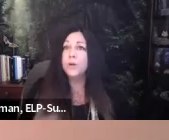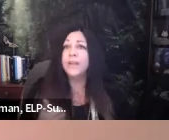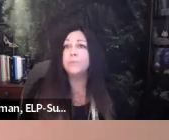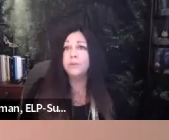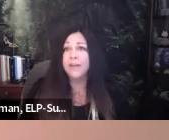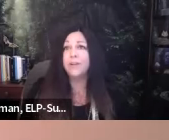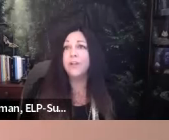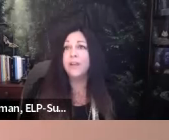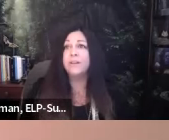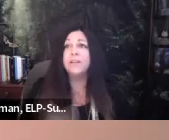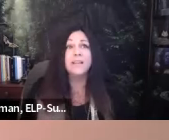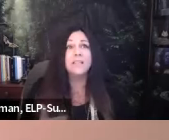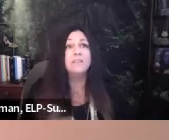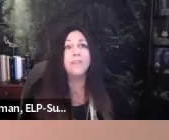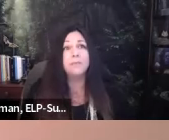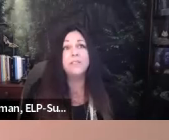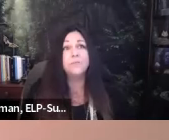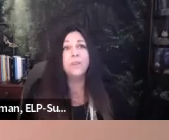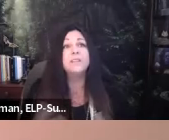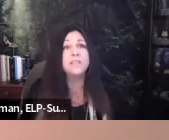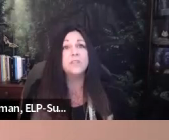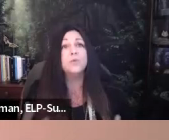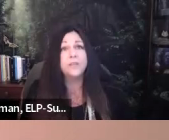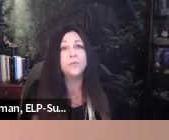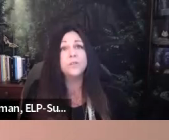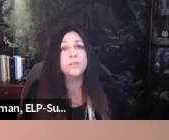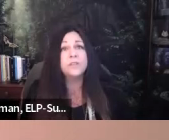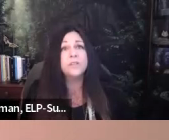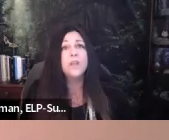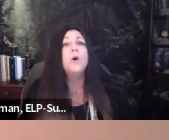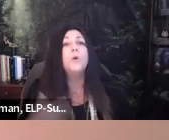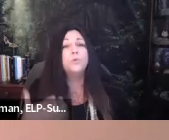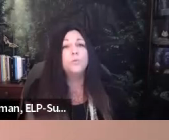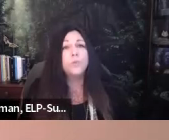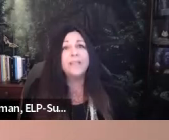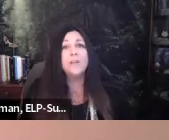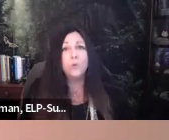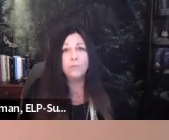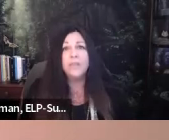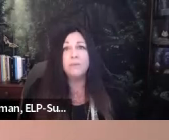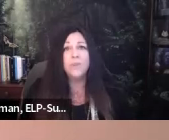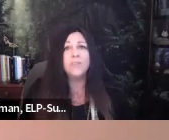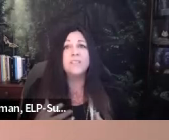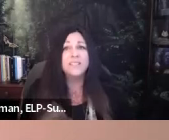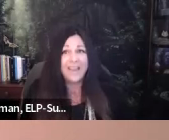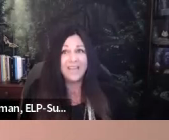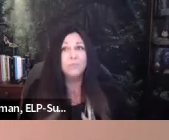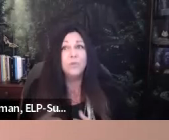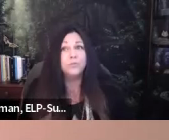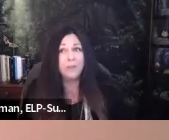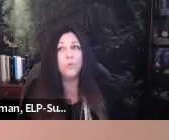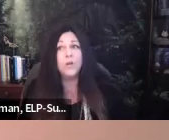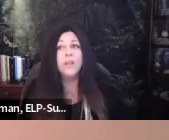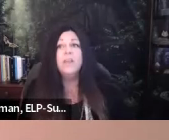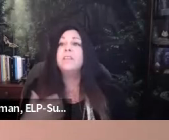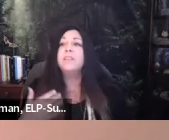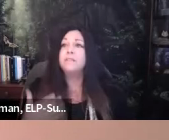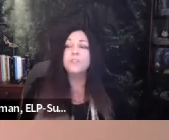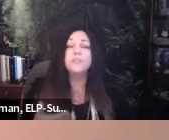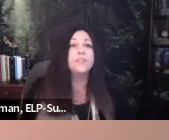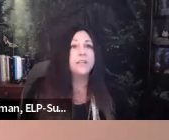services, coordinated provider care, and connecting families with the essential resources, we're really equipping them with a sustainable